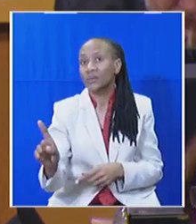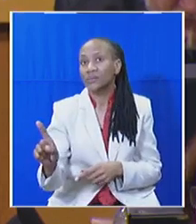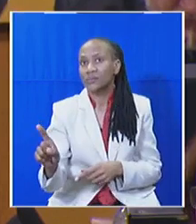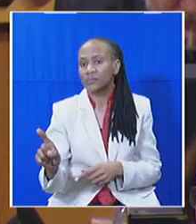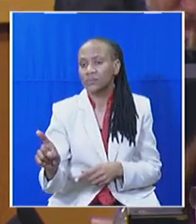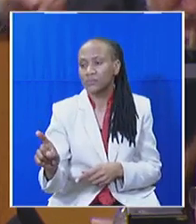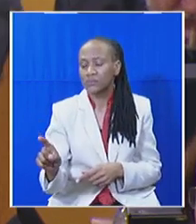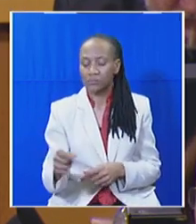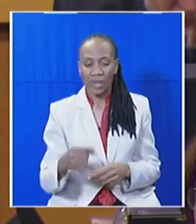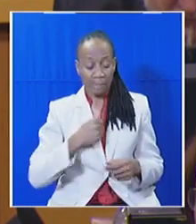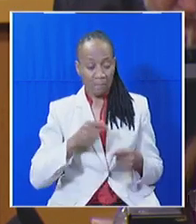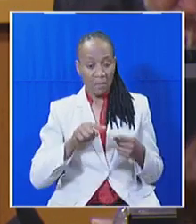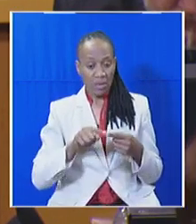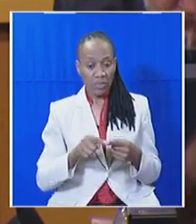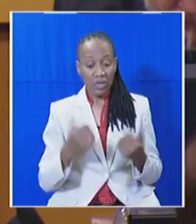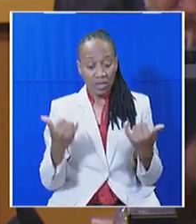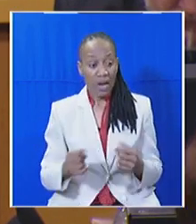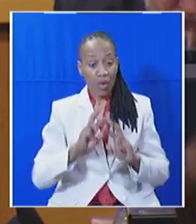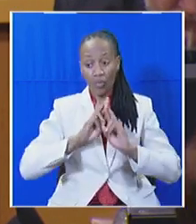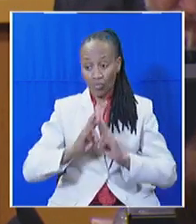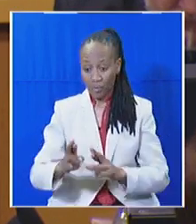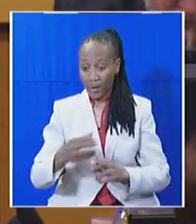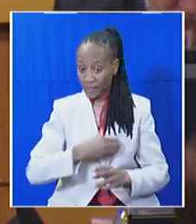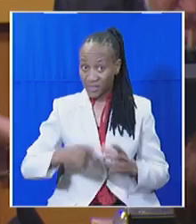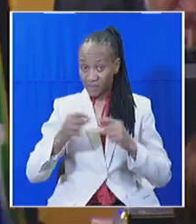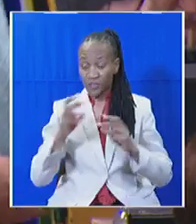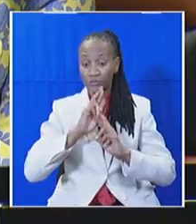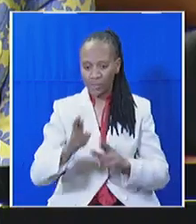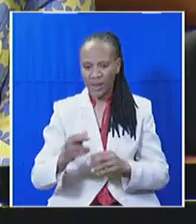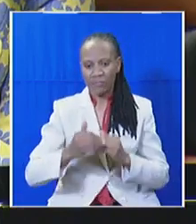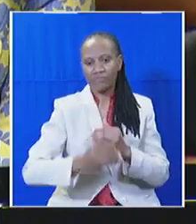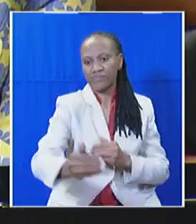the House. Nothing's going to happen to his questions either.